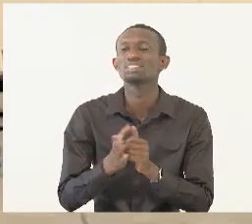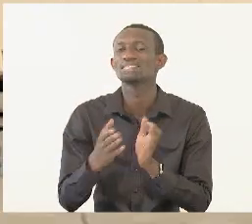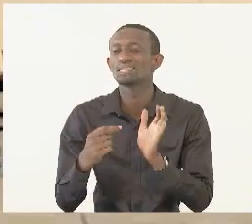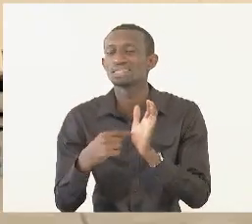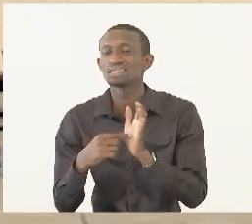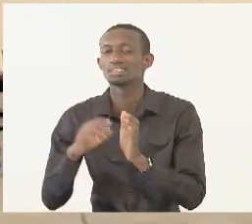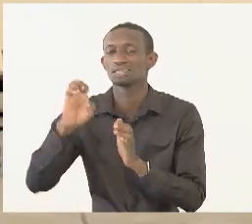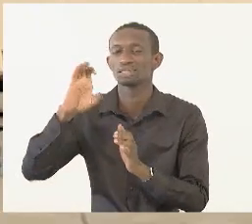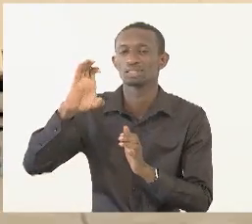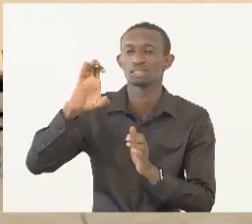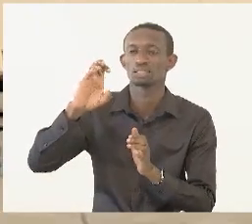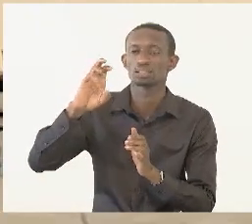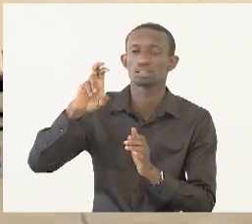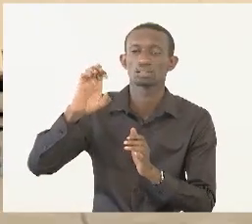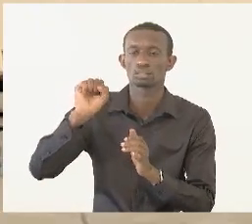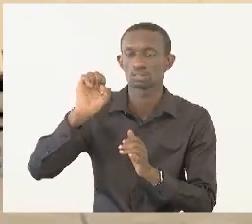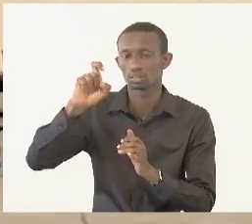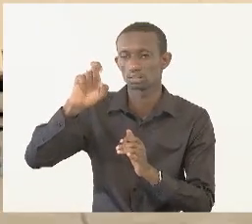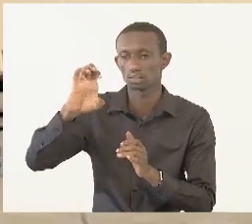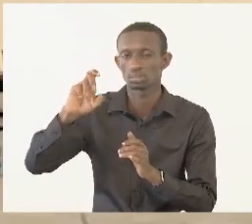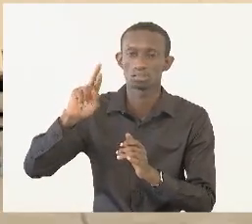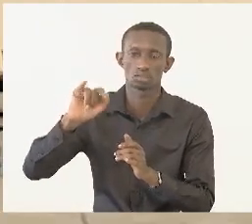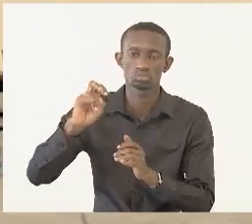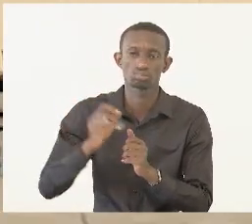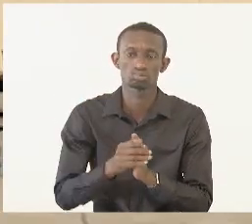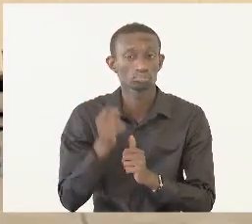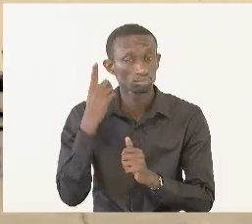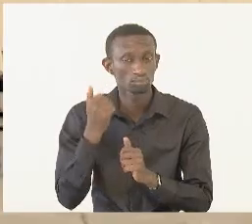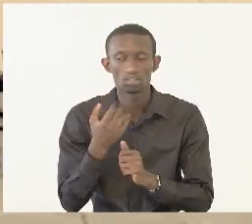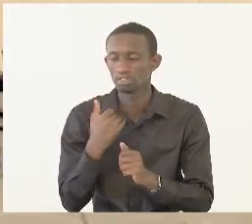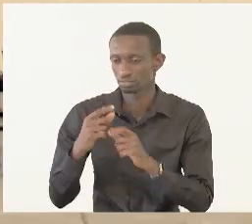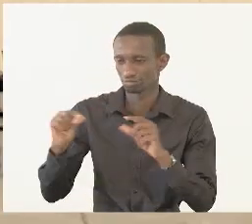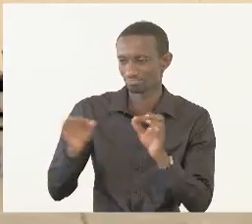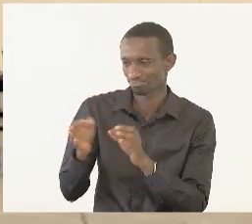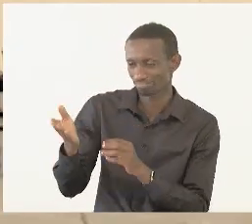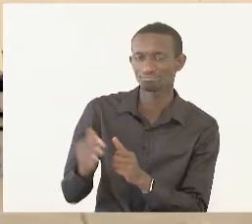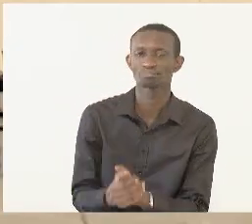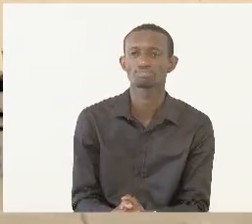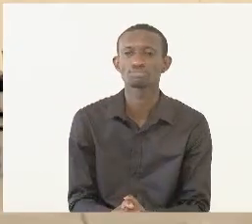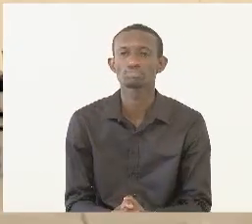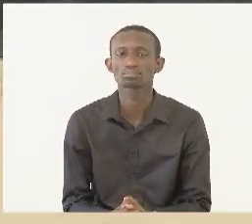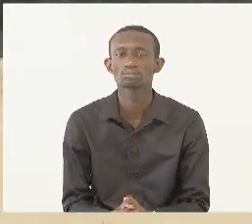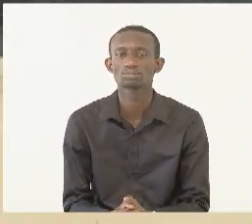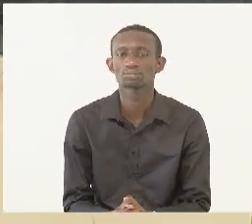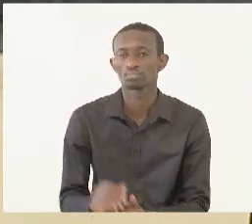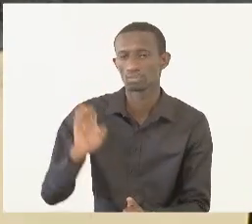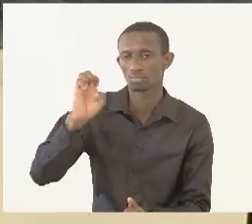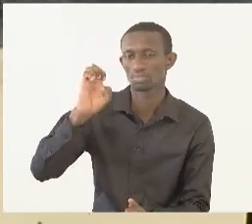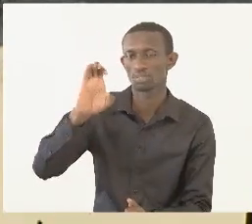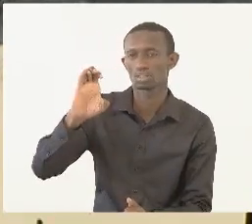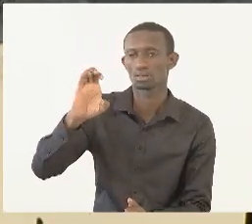as excretion. All right? We can take that definition. So excretion